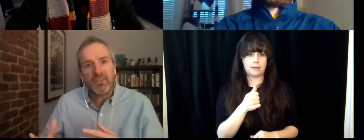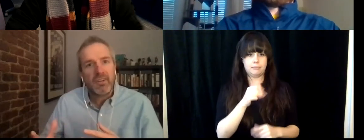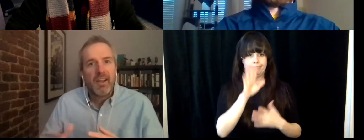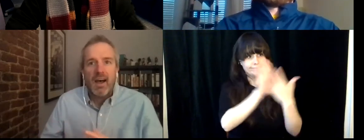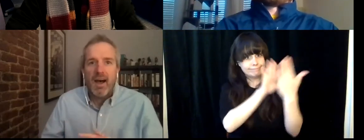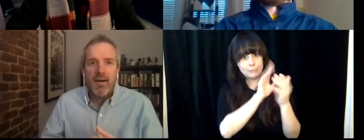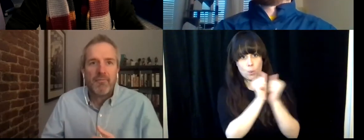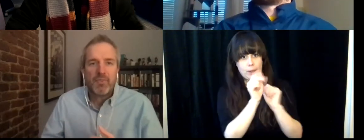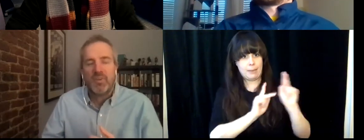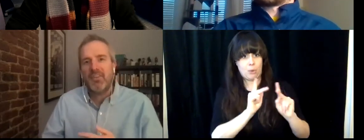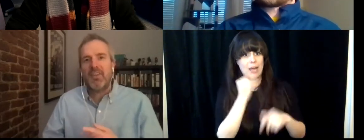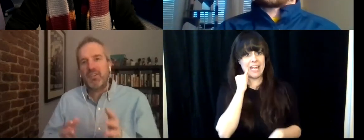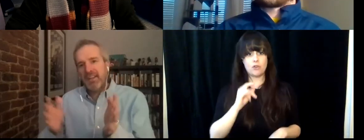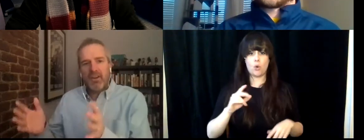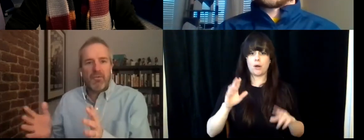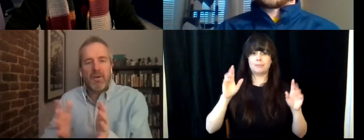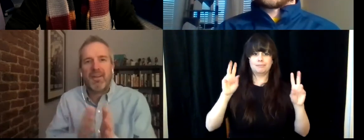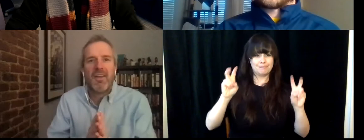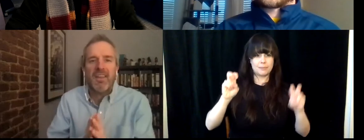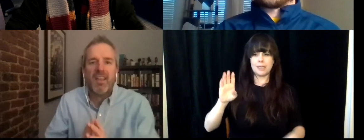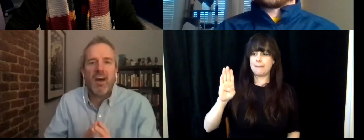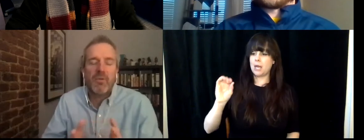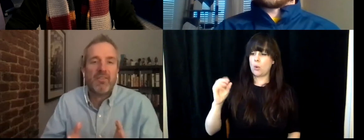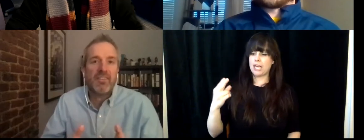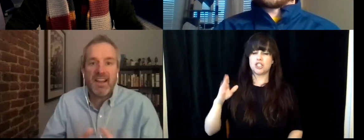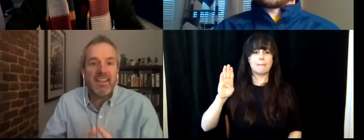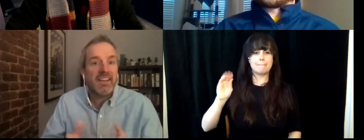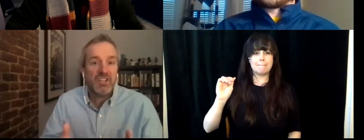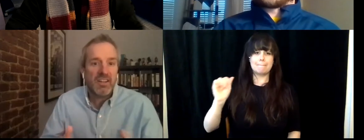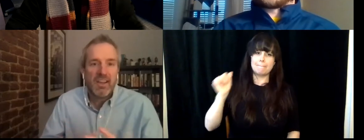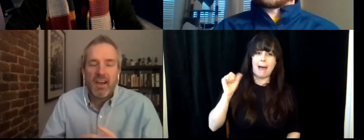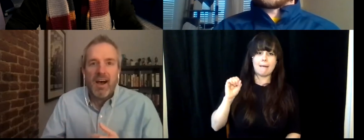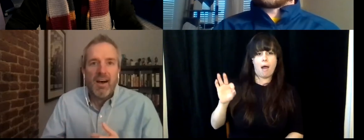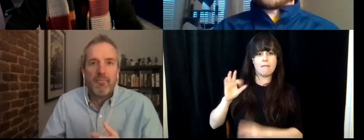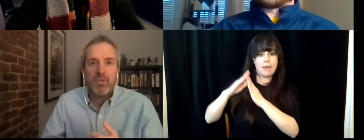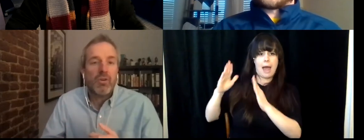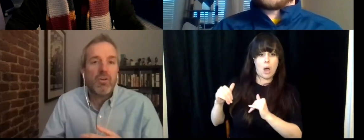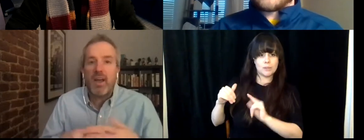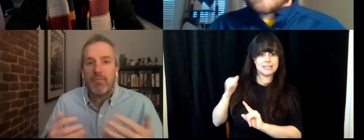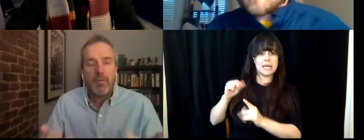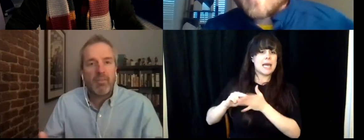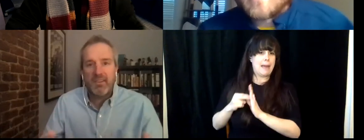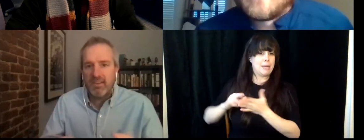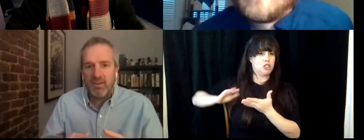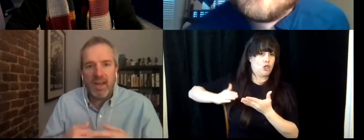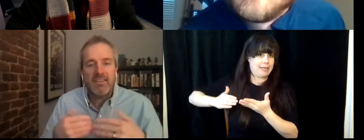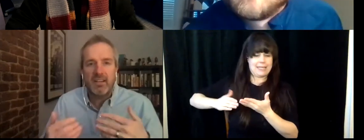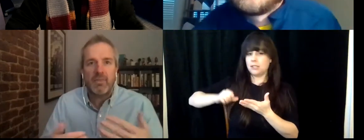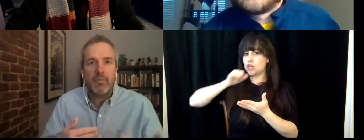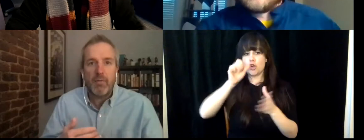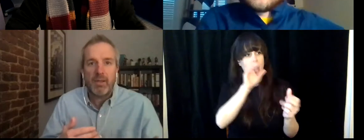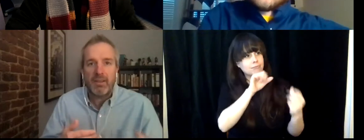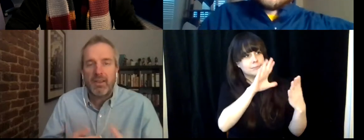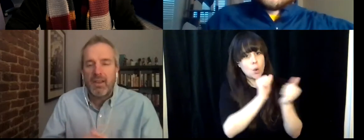house, which is essentially, on the restaurant side in the kitchen, you're not public facing. You're not dealing